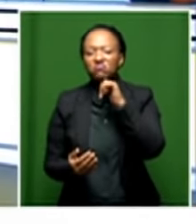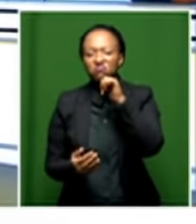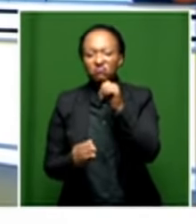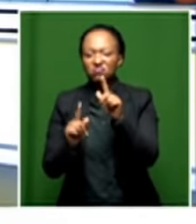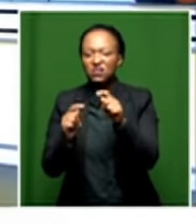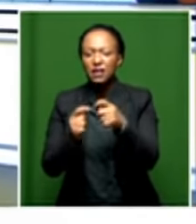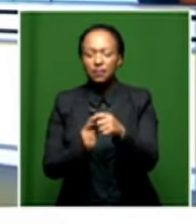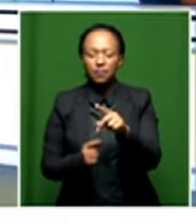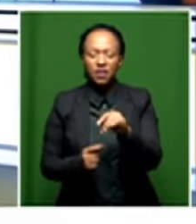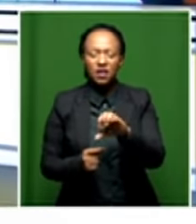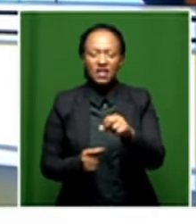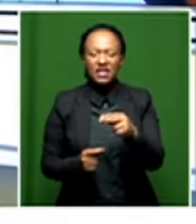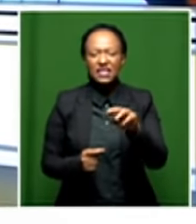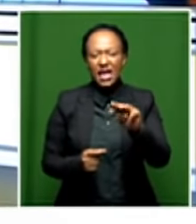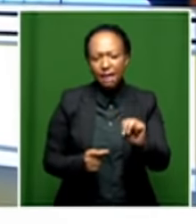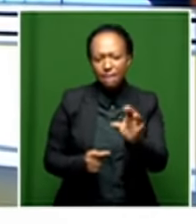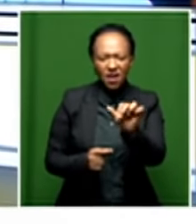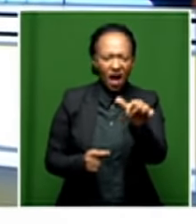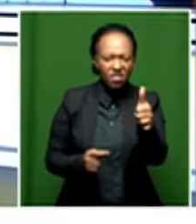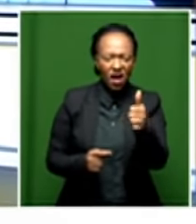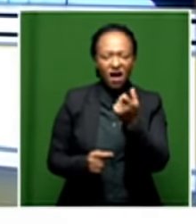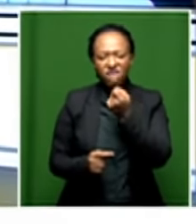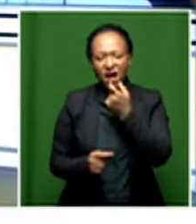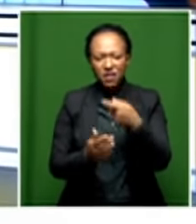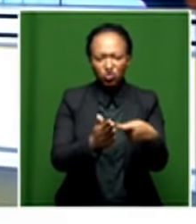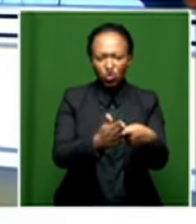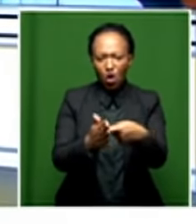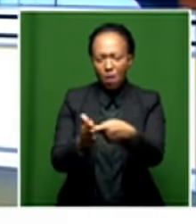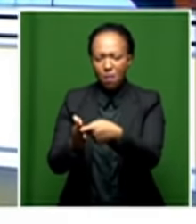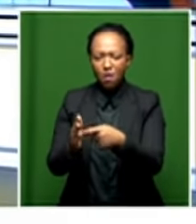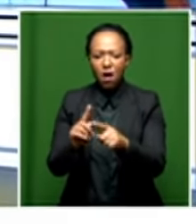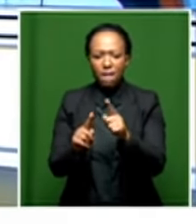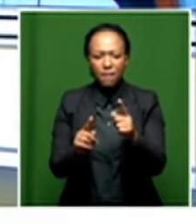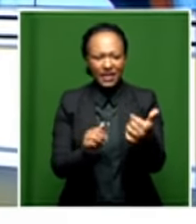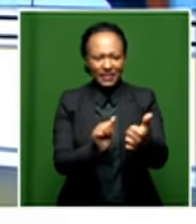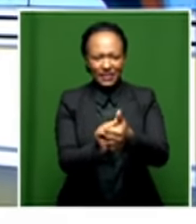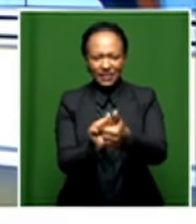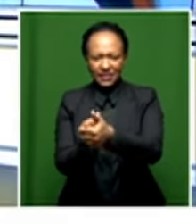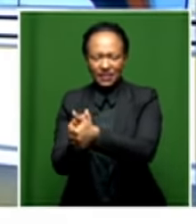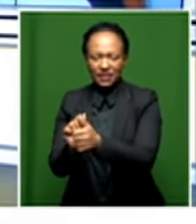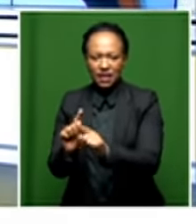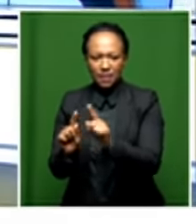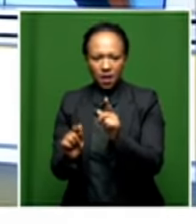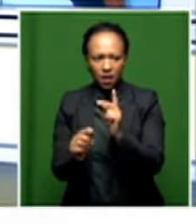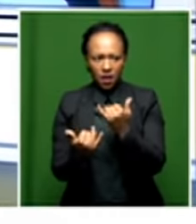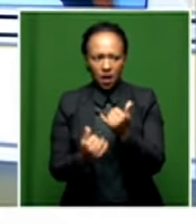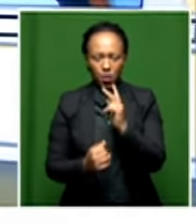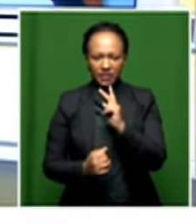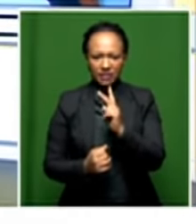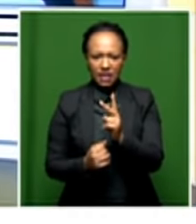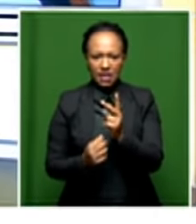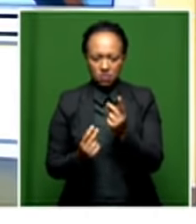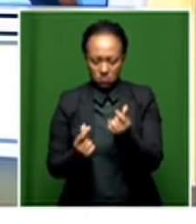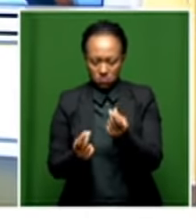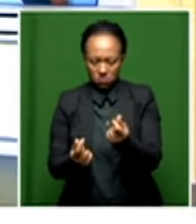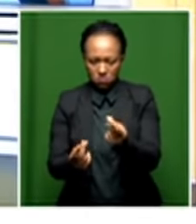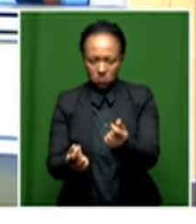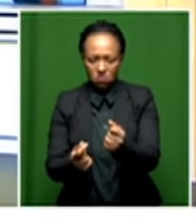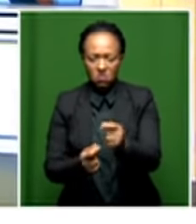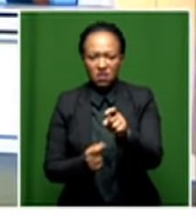local pharmacies or these kind of partners coming into the fray, and this is where we actually see the speed